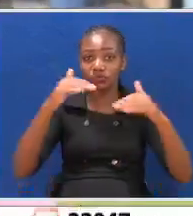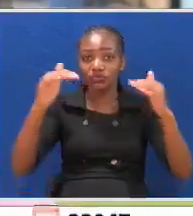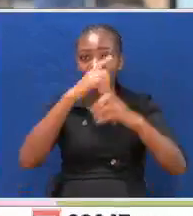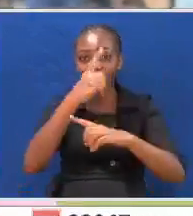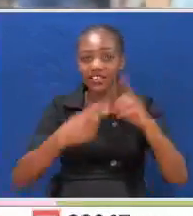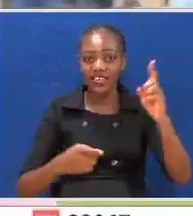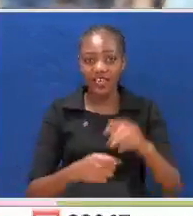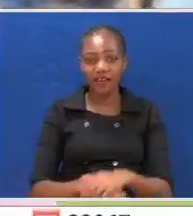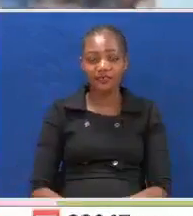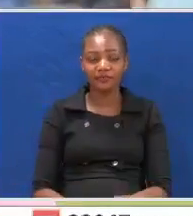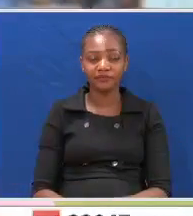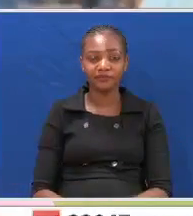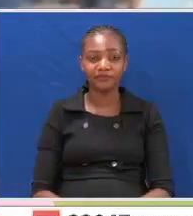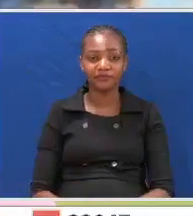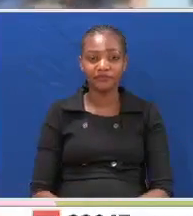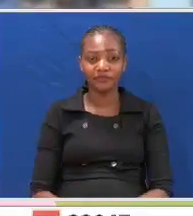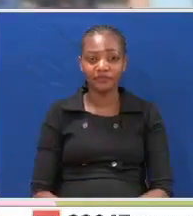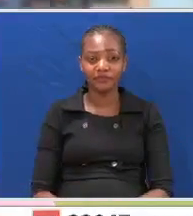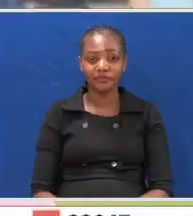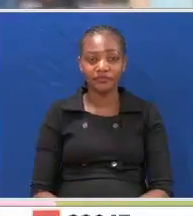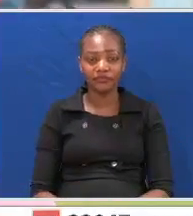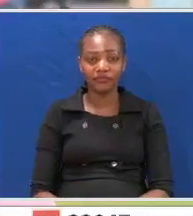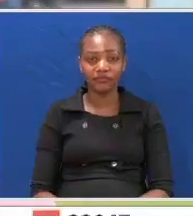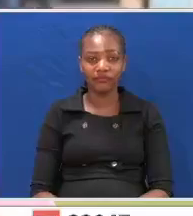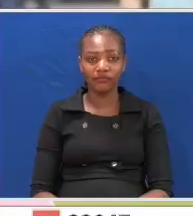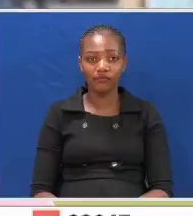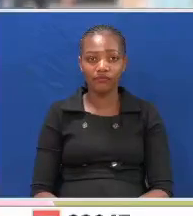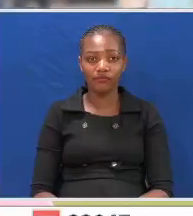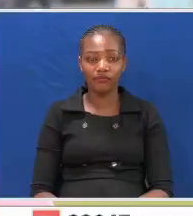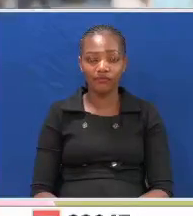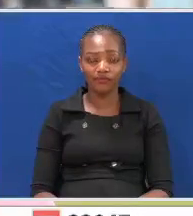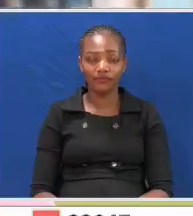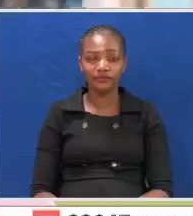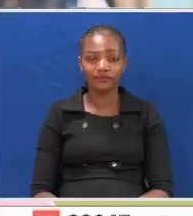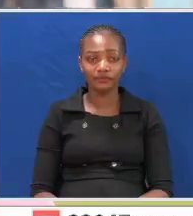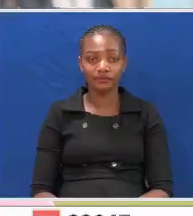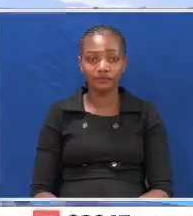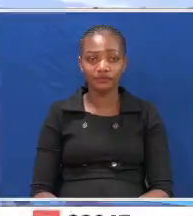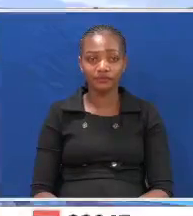David Muthoka, TV 47 at the Gusii Stadium in Kisii County.